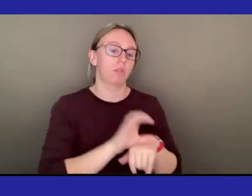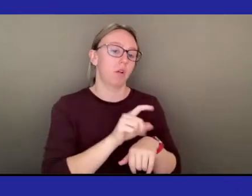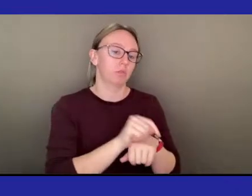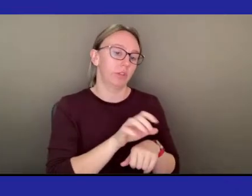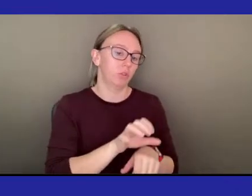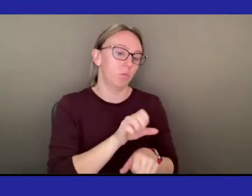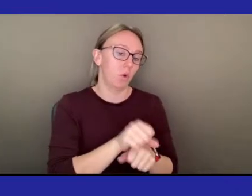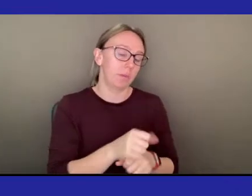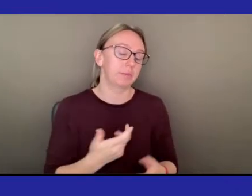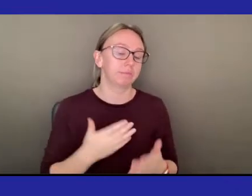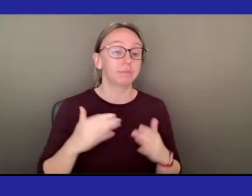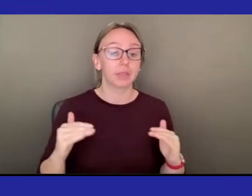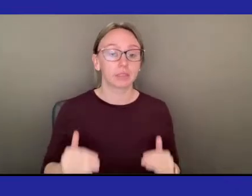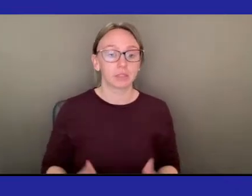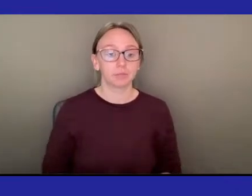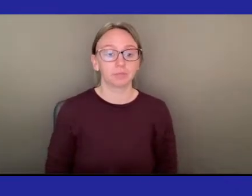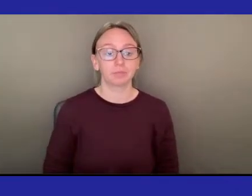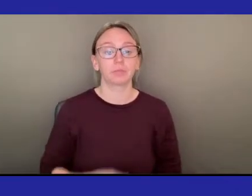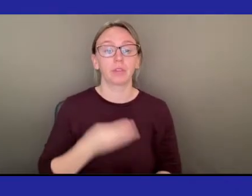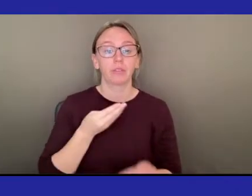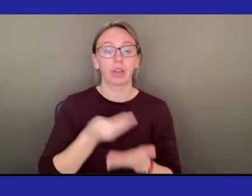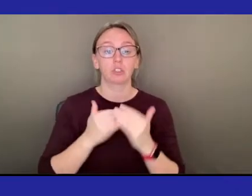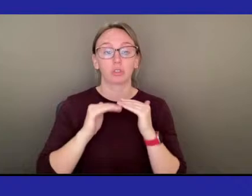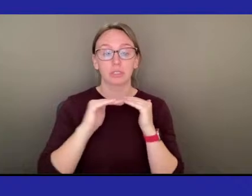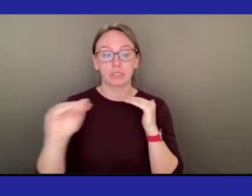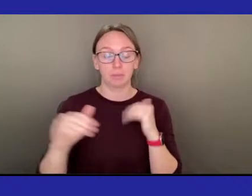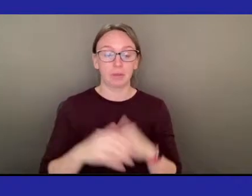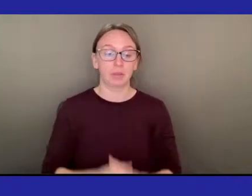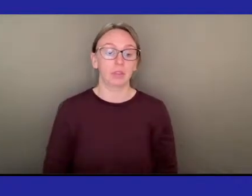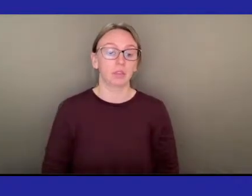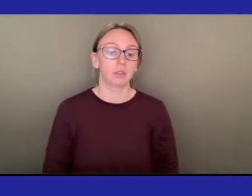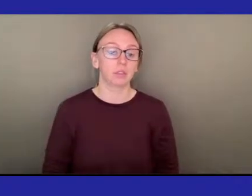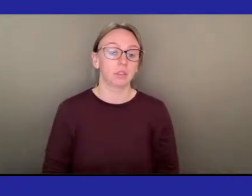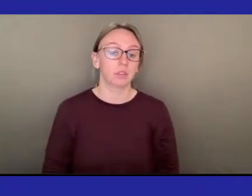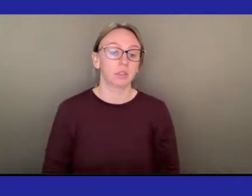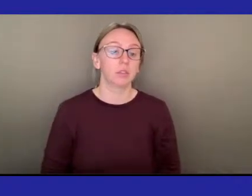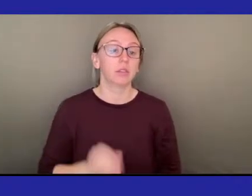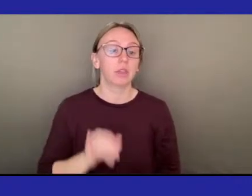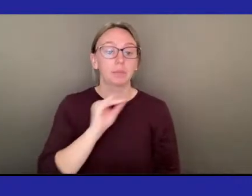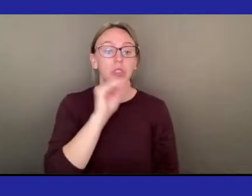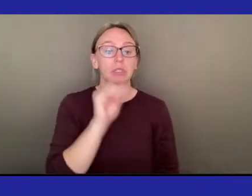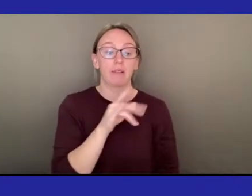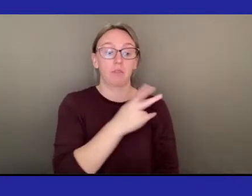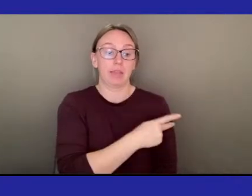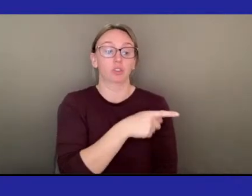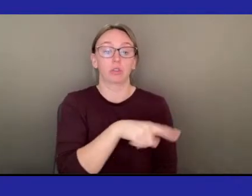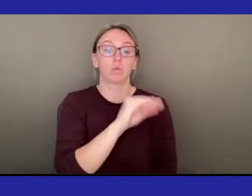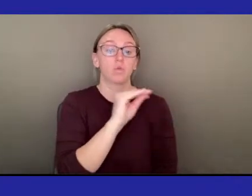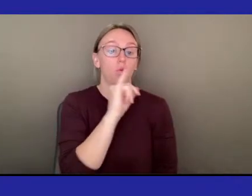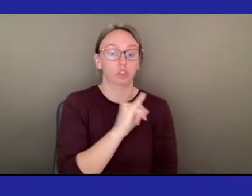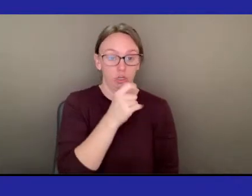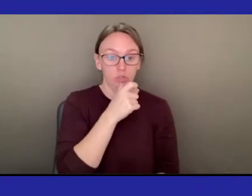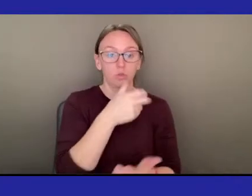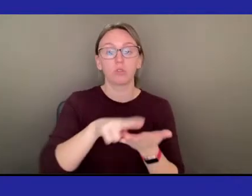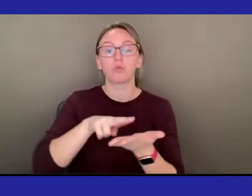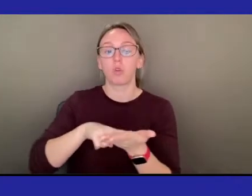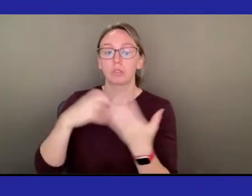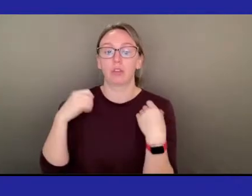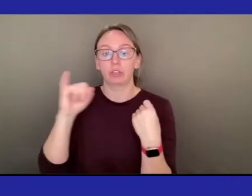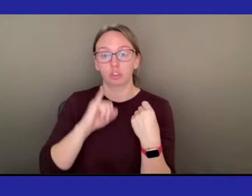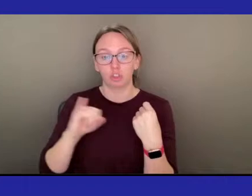And then on our financial sustainability, this is the percent of uninsured patients enrolled in health insurance coverage or